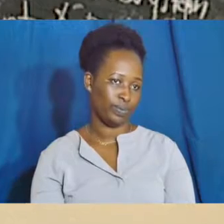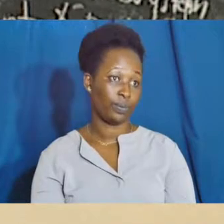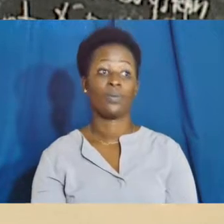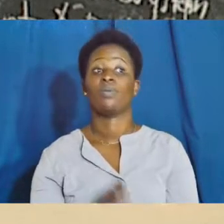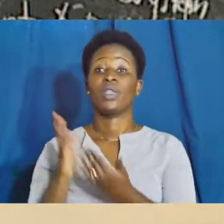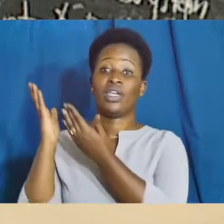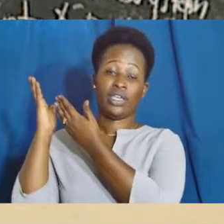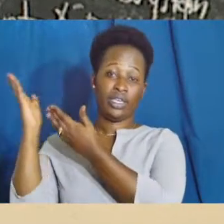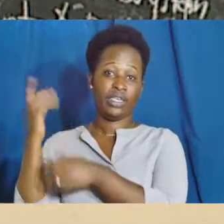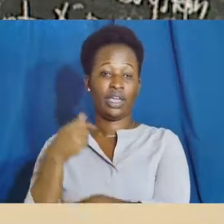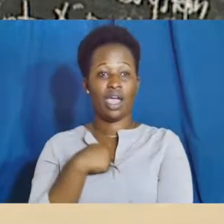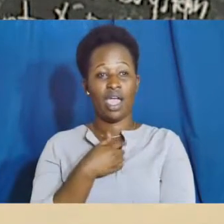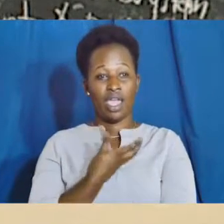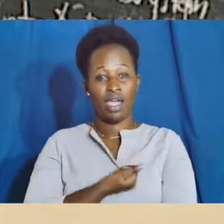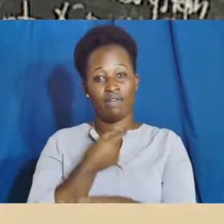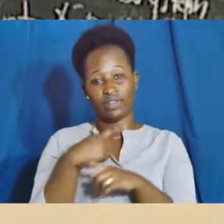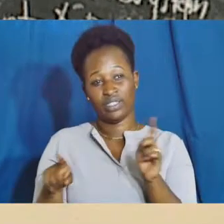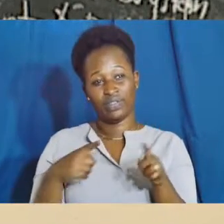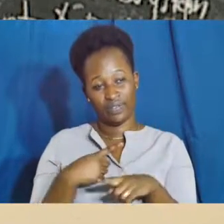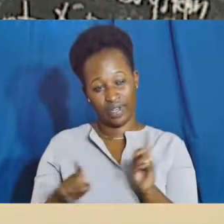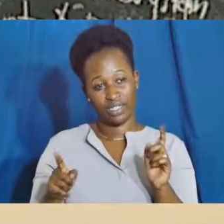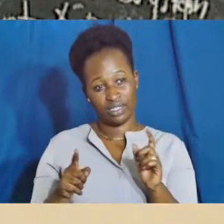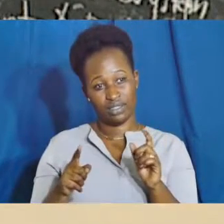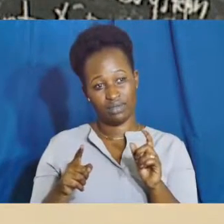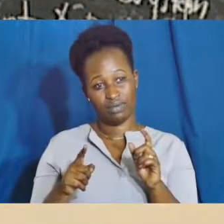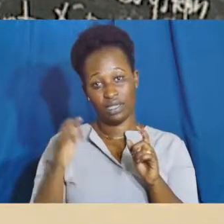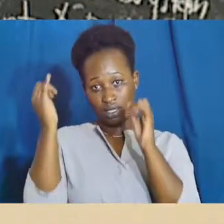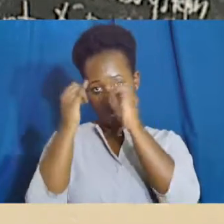Here, I have different diagrams.